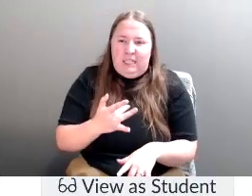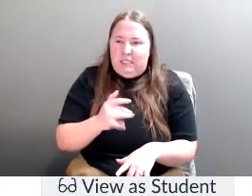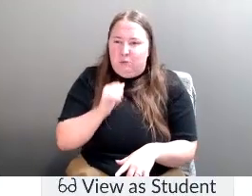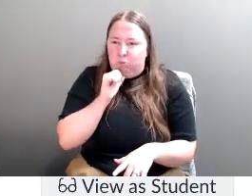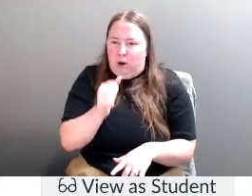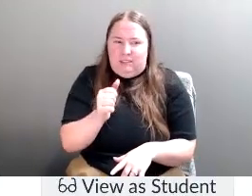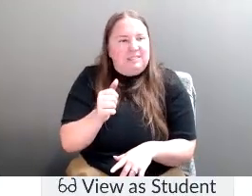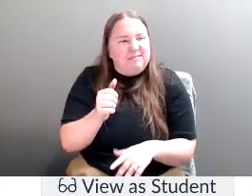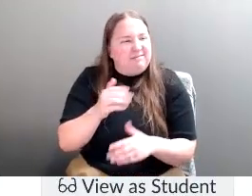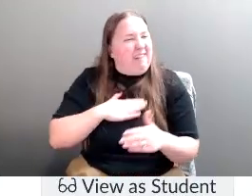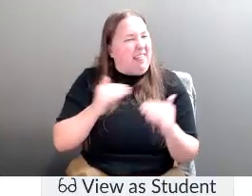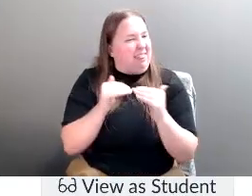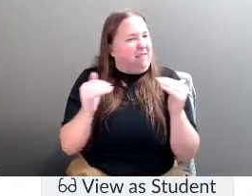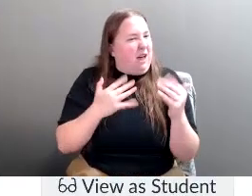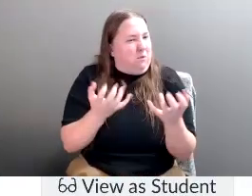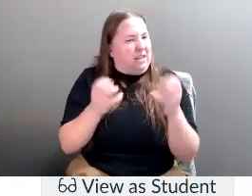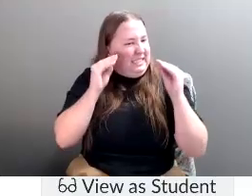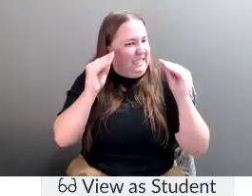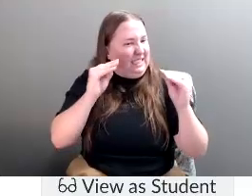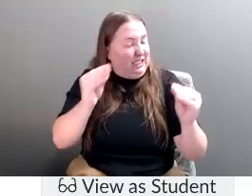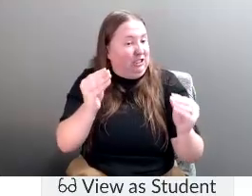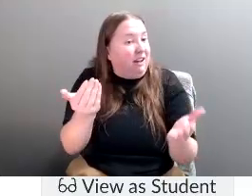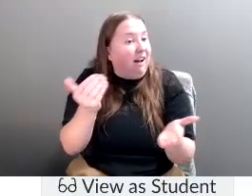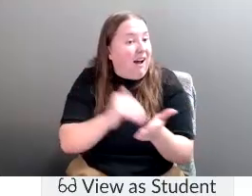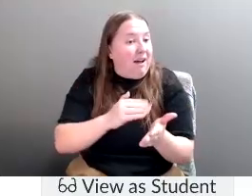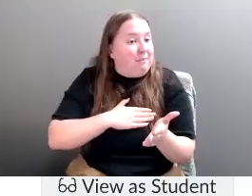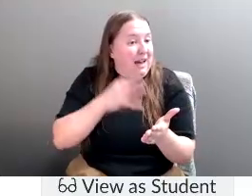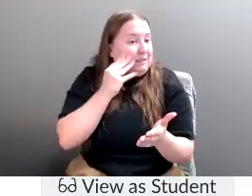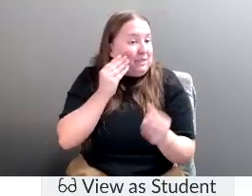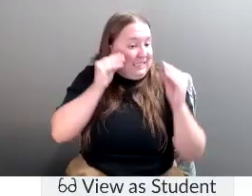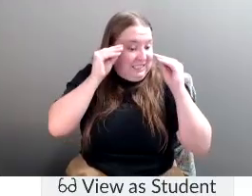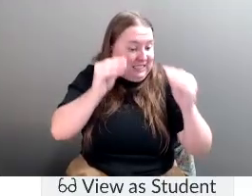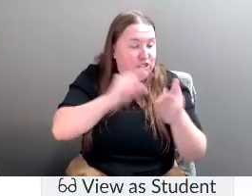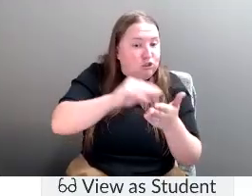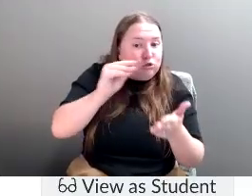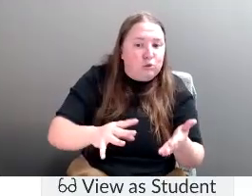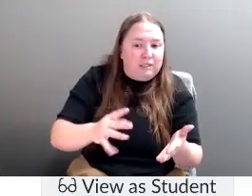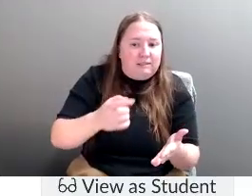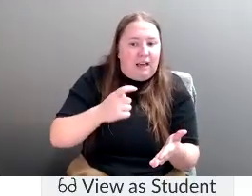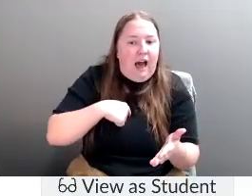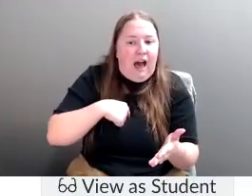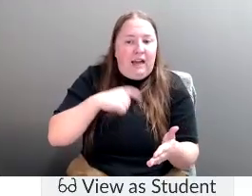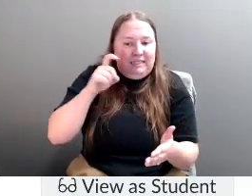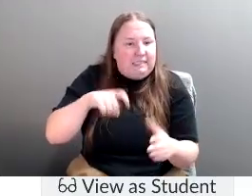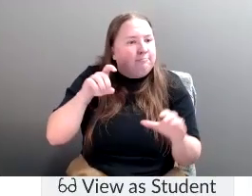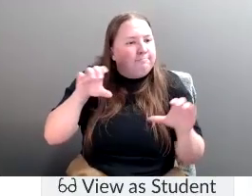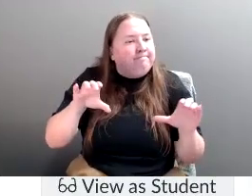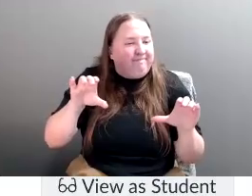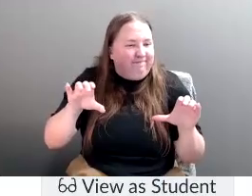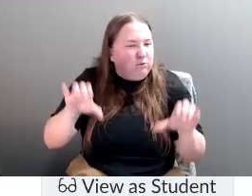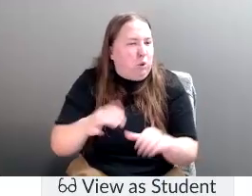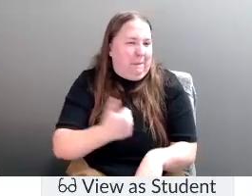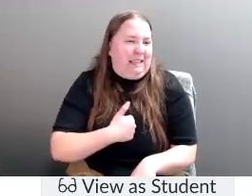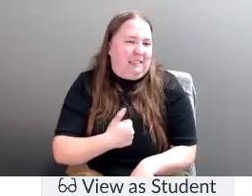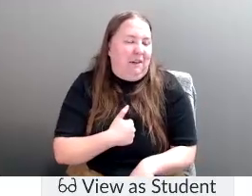level I wanted to teach. I felt because, again, of my experience of teaching students, I needed to actually do it myself. And not only